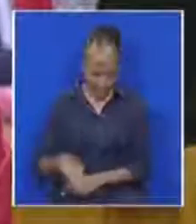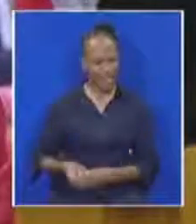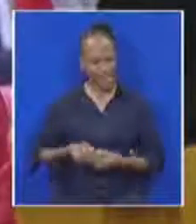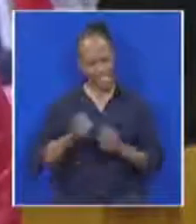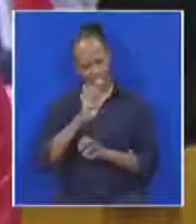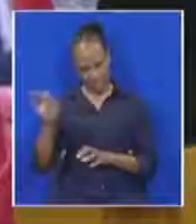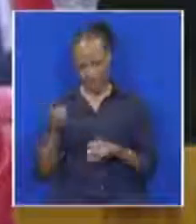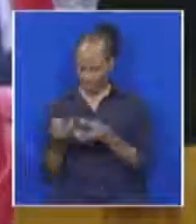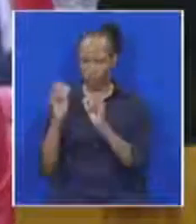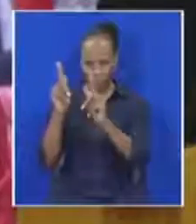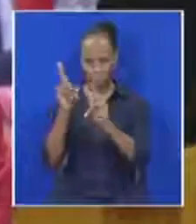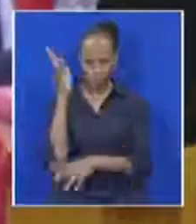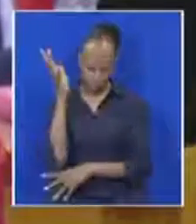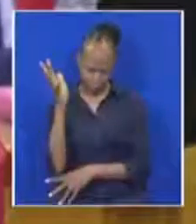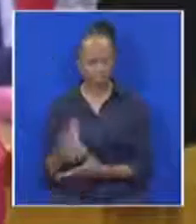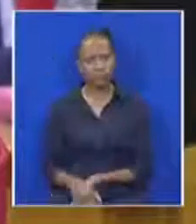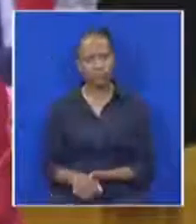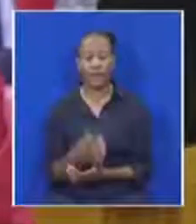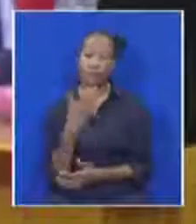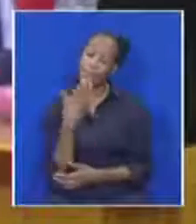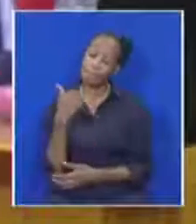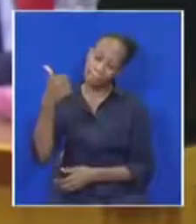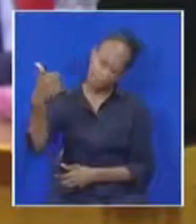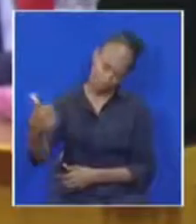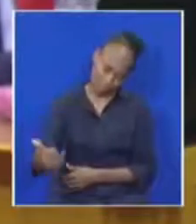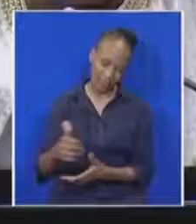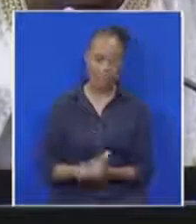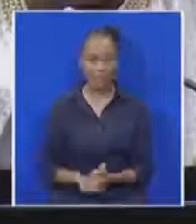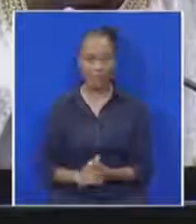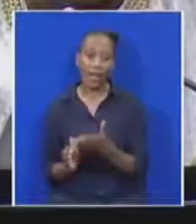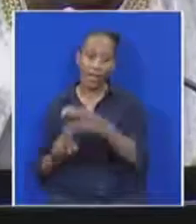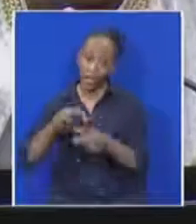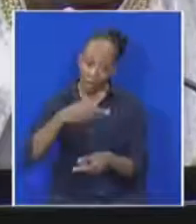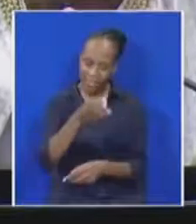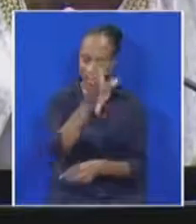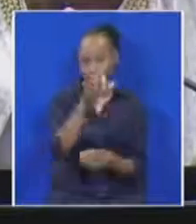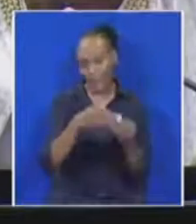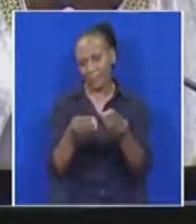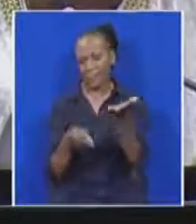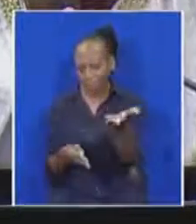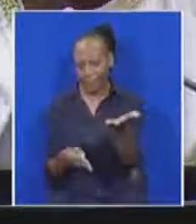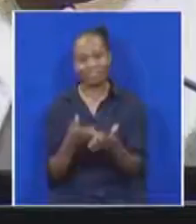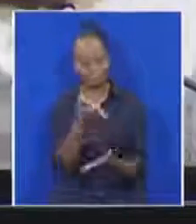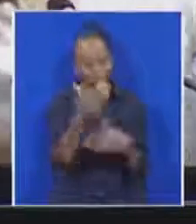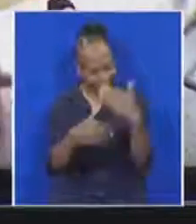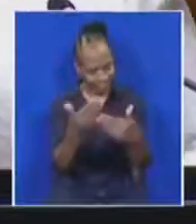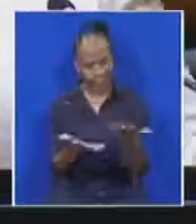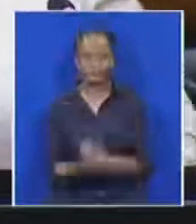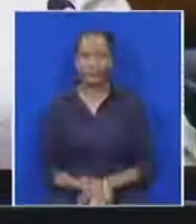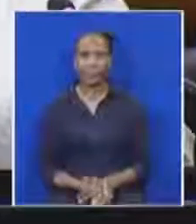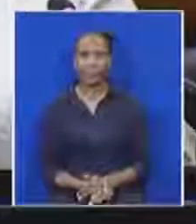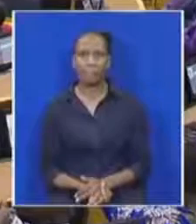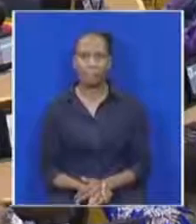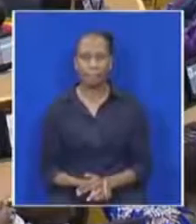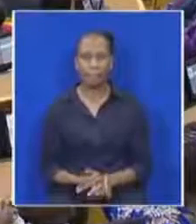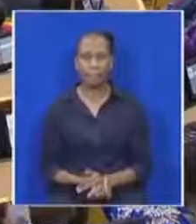speak. Honorable Malema, take your seat. There is an honorable member who is on the floor. Please proceed. Speaker and